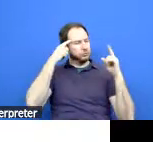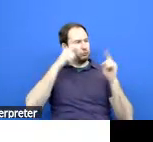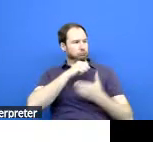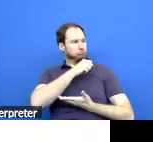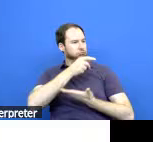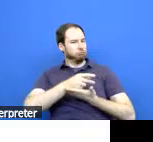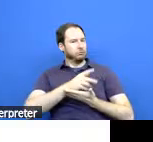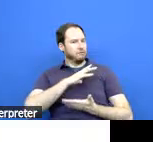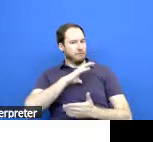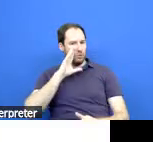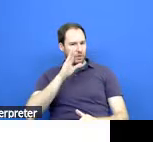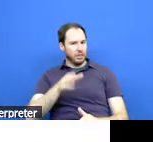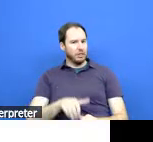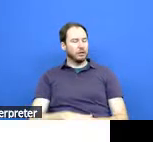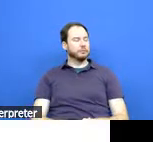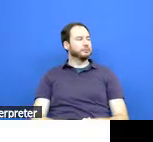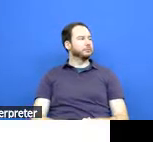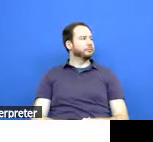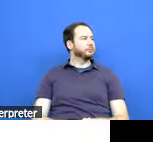the developer.